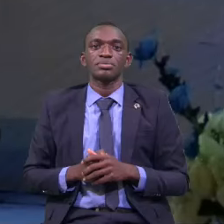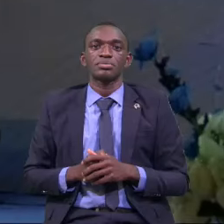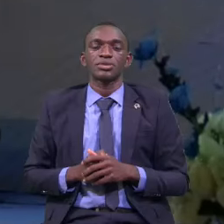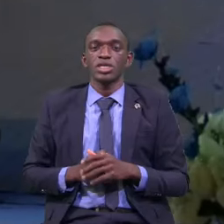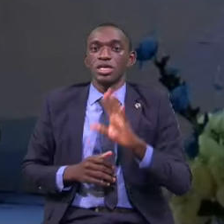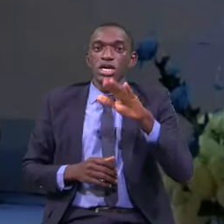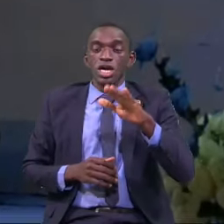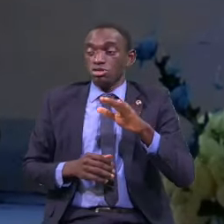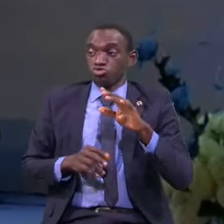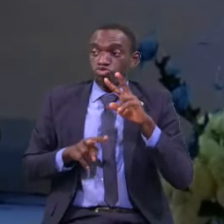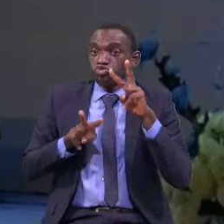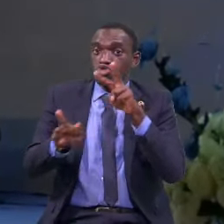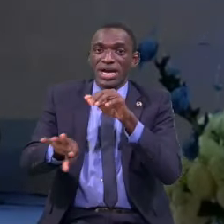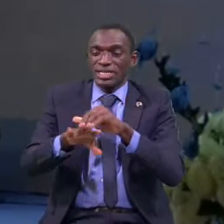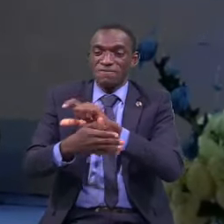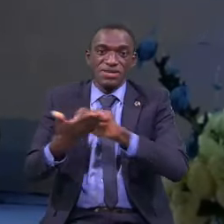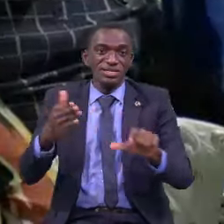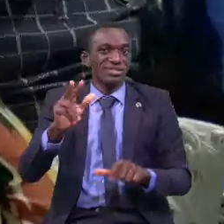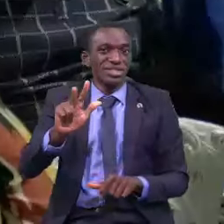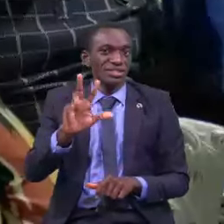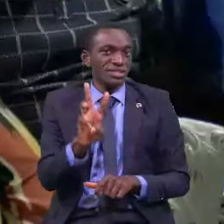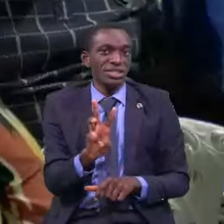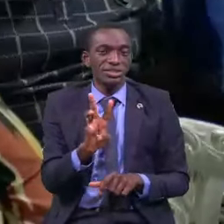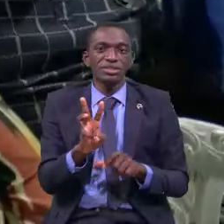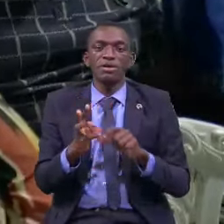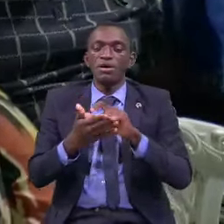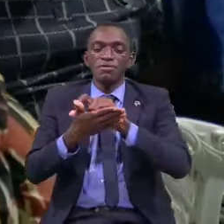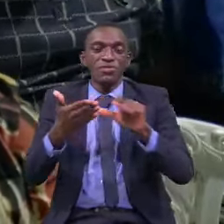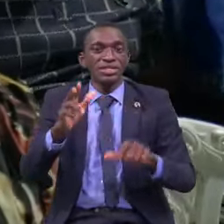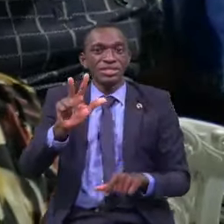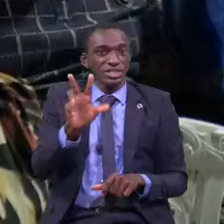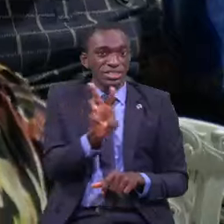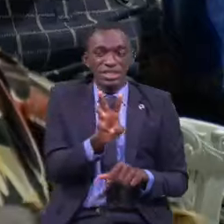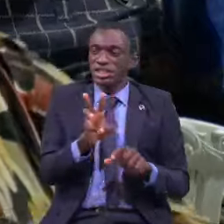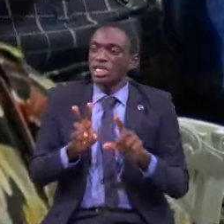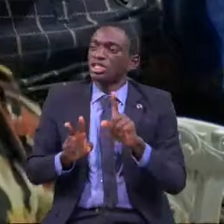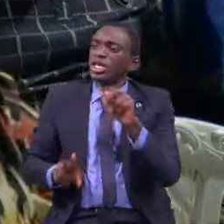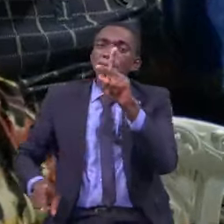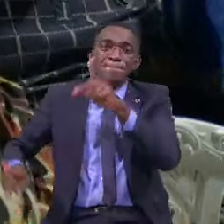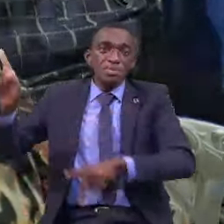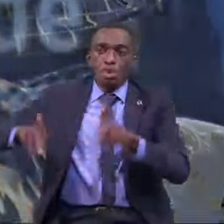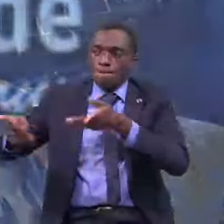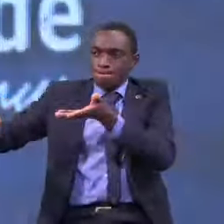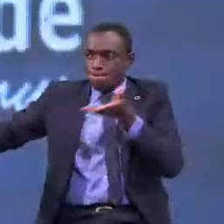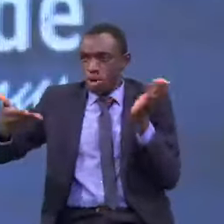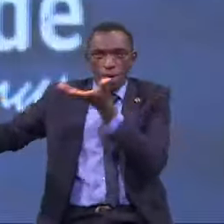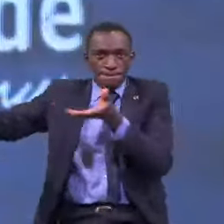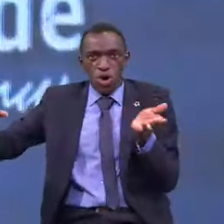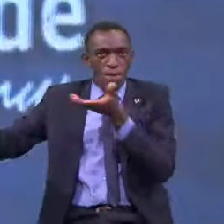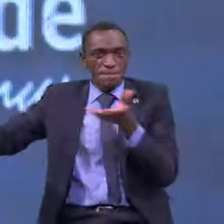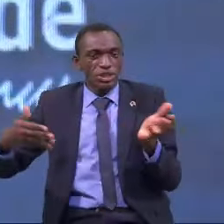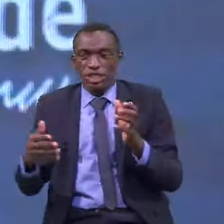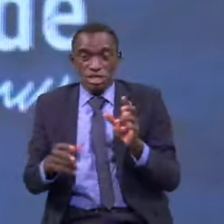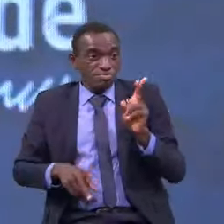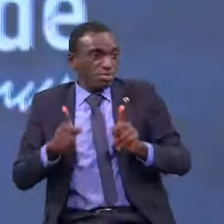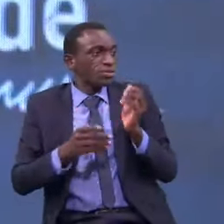And look at verse 36. In verse 36, and they besought him that they might only touch